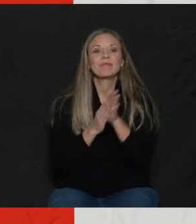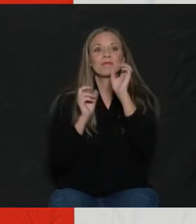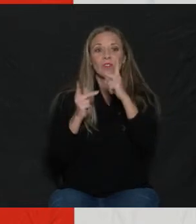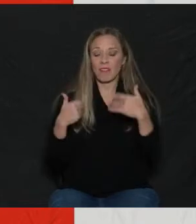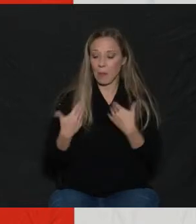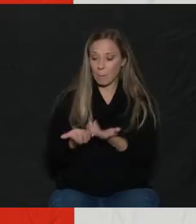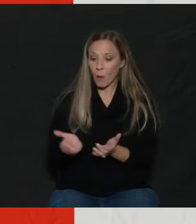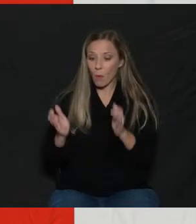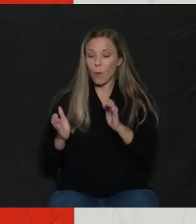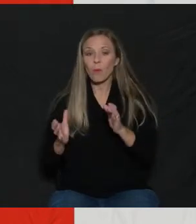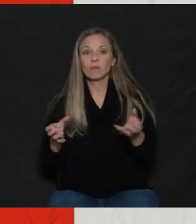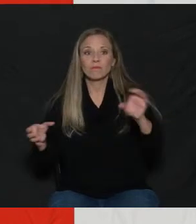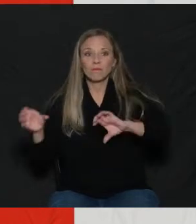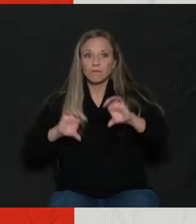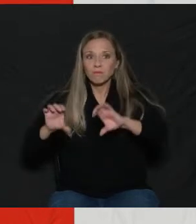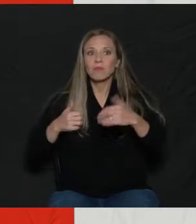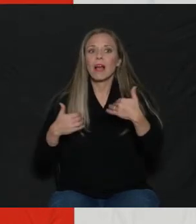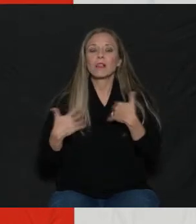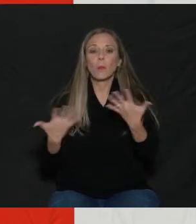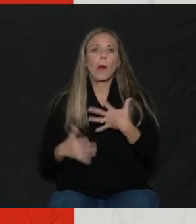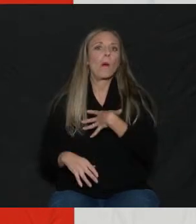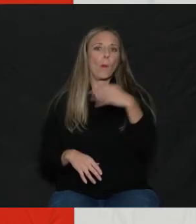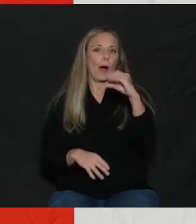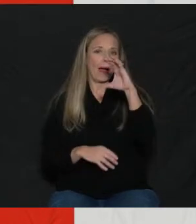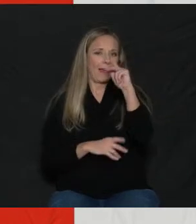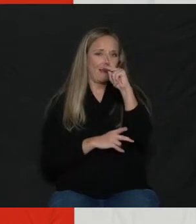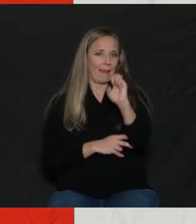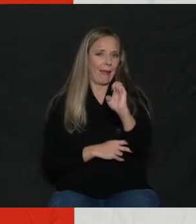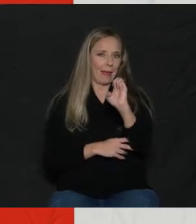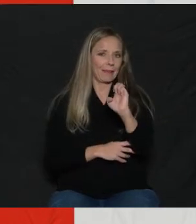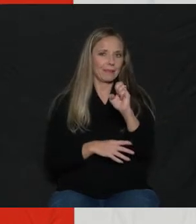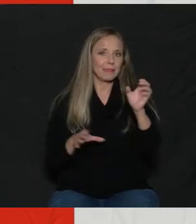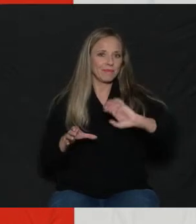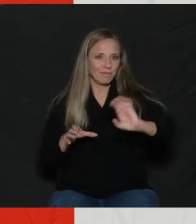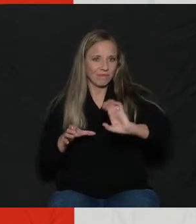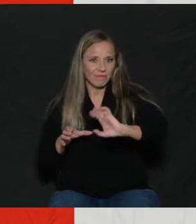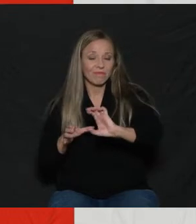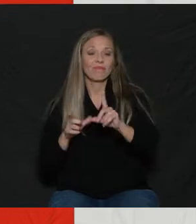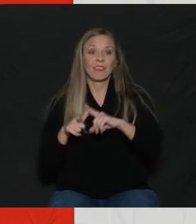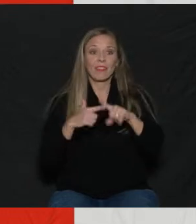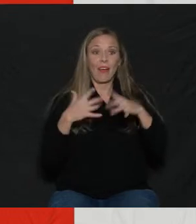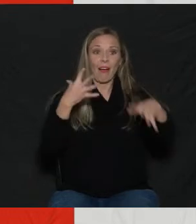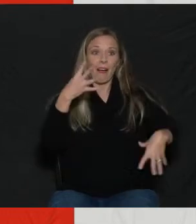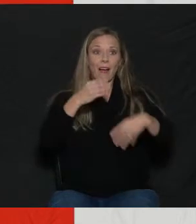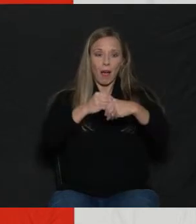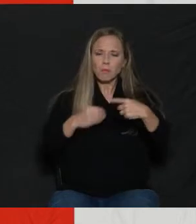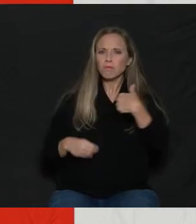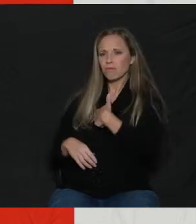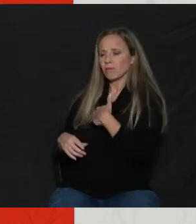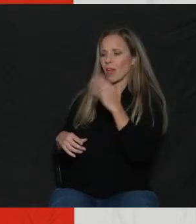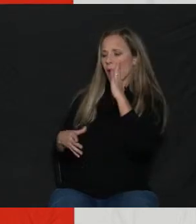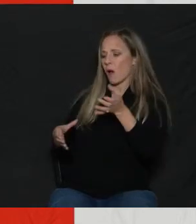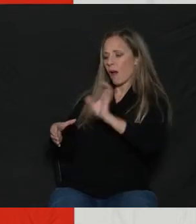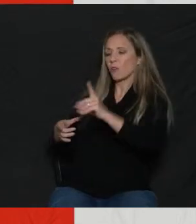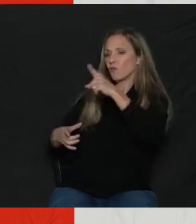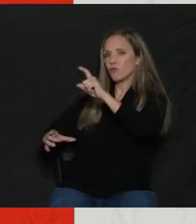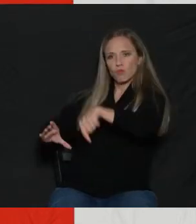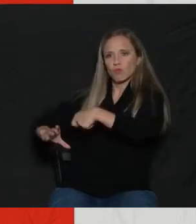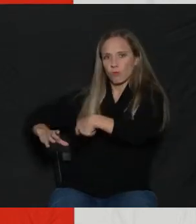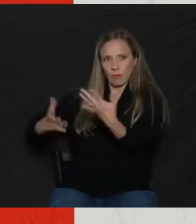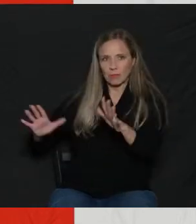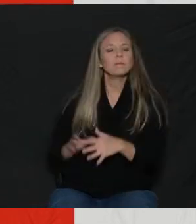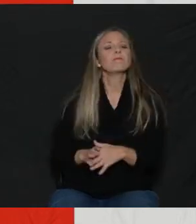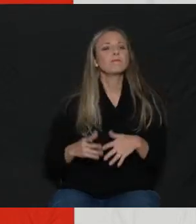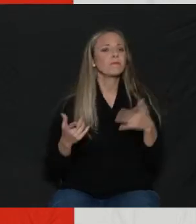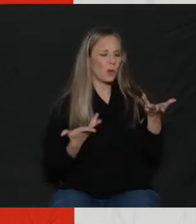You got a bowl there, it's got a And what white, is this? white cake mix. White cake mix, okay. You're gonna add in, I'll add it if you want to stir. Now, how much? What is Okay, this?